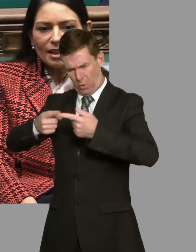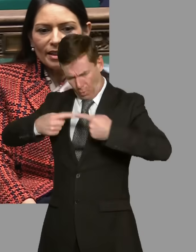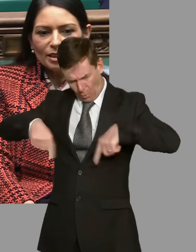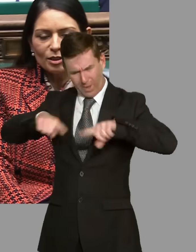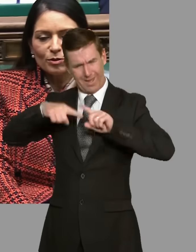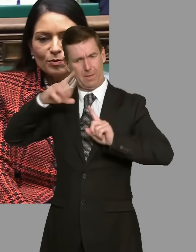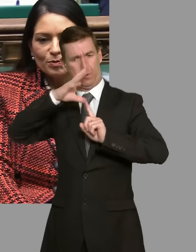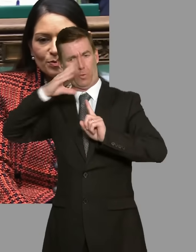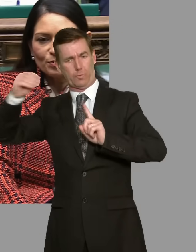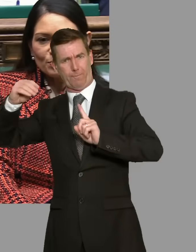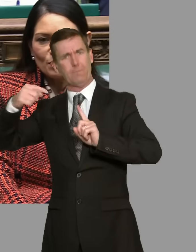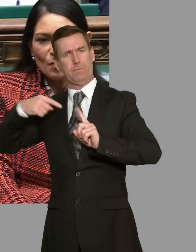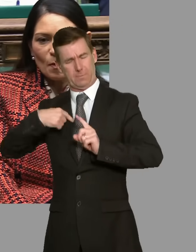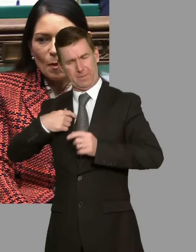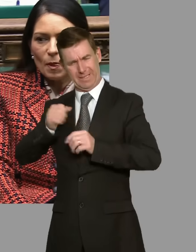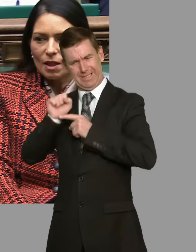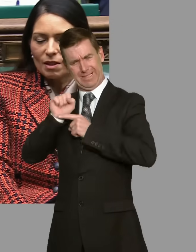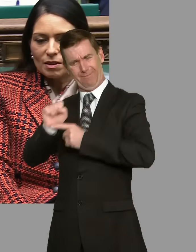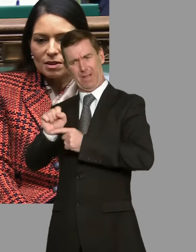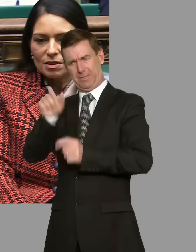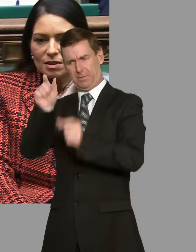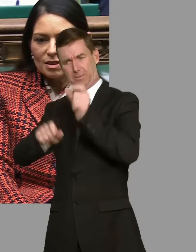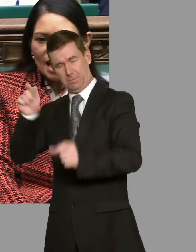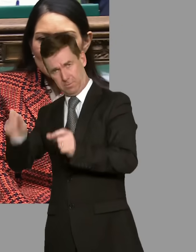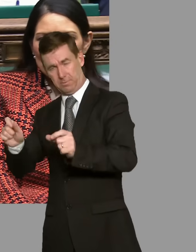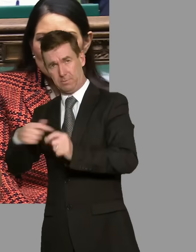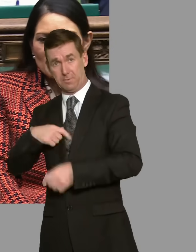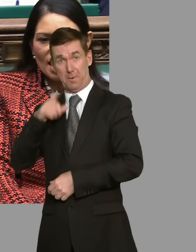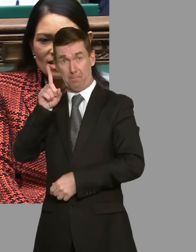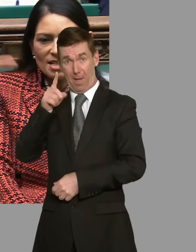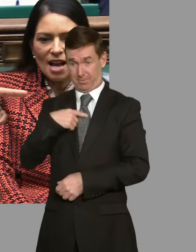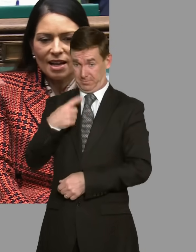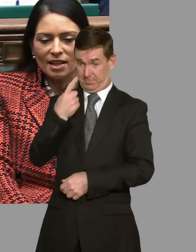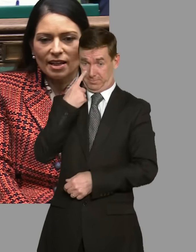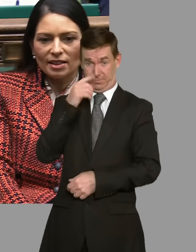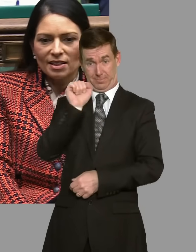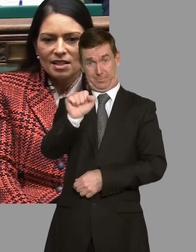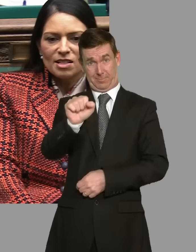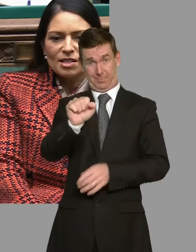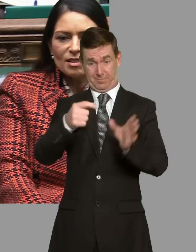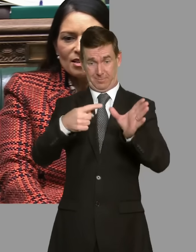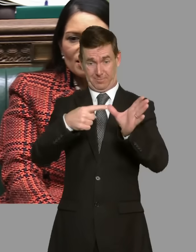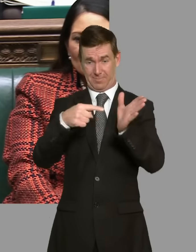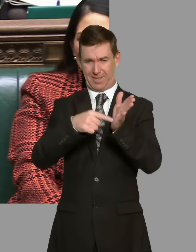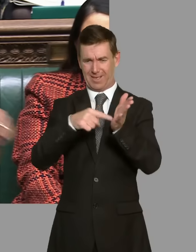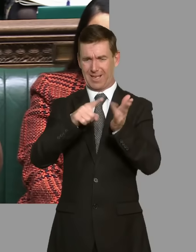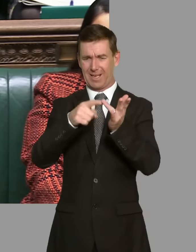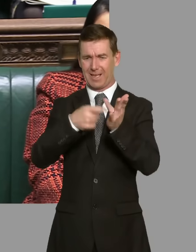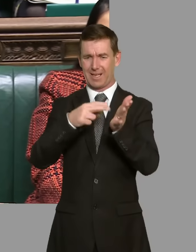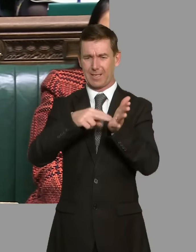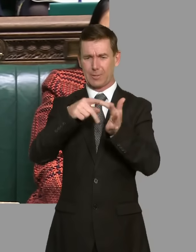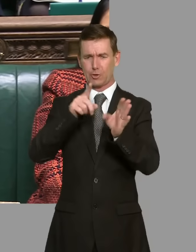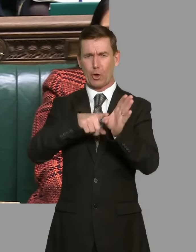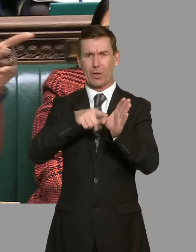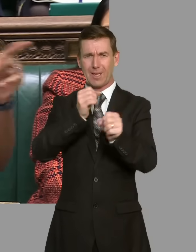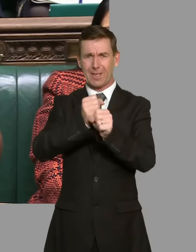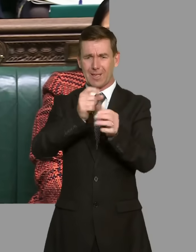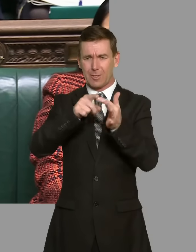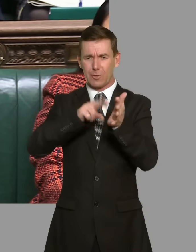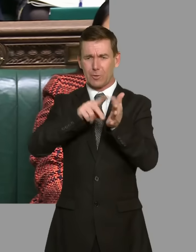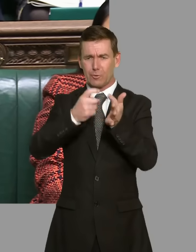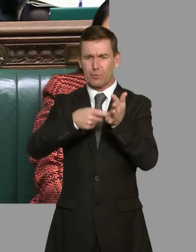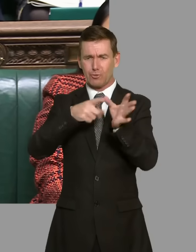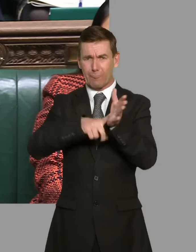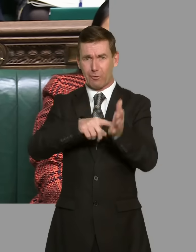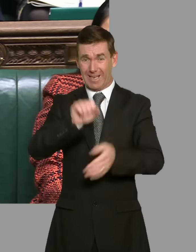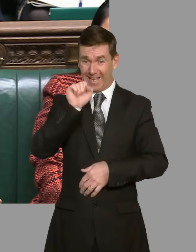is sitting in Cabinet, the man who defended Jerry Adams, the man who's trying to bring Shamima Begum back into the country, the man